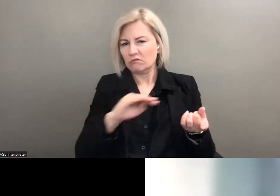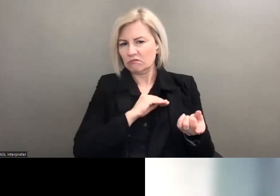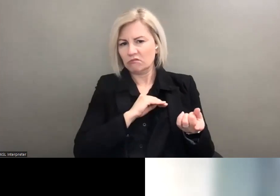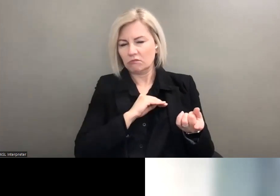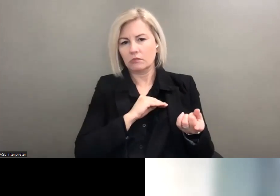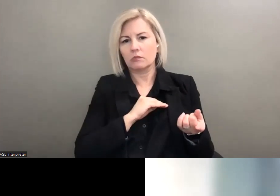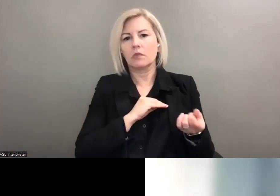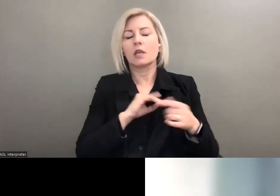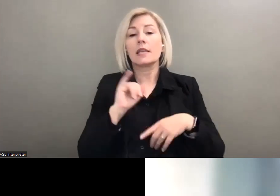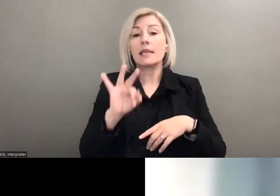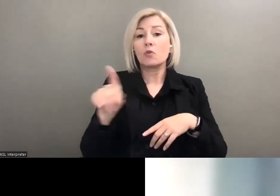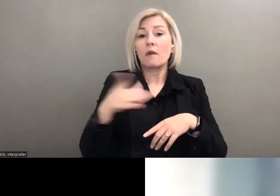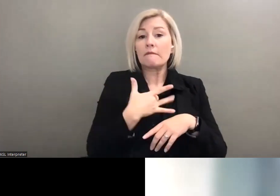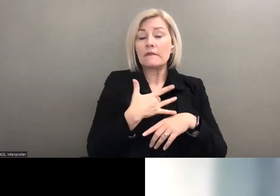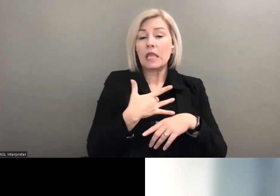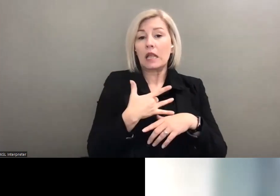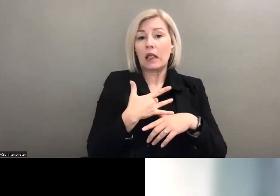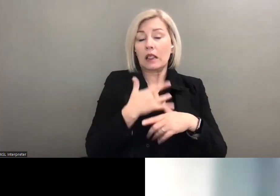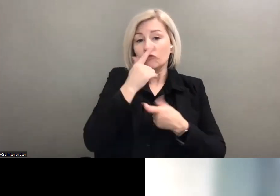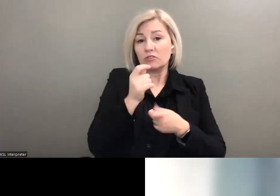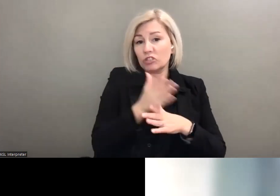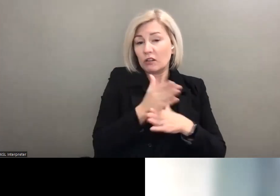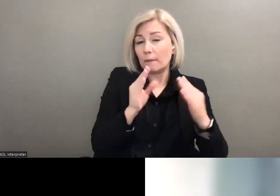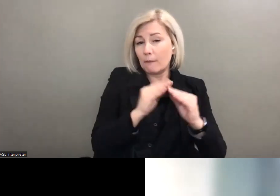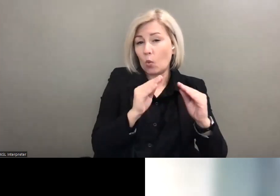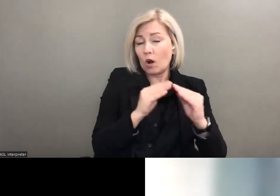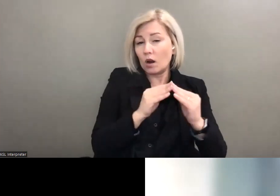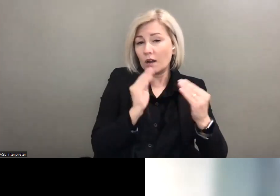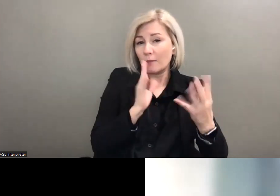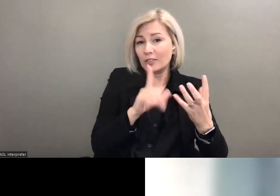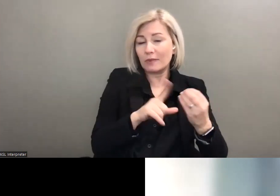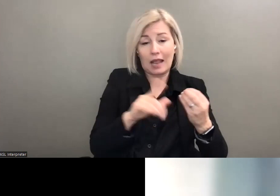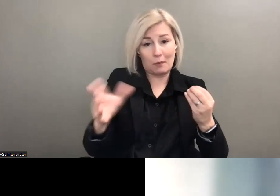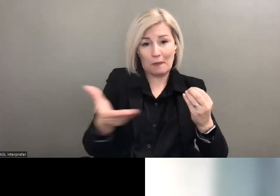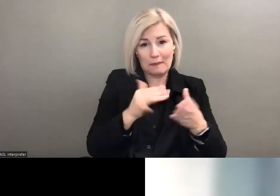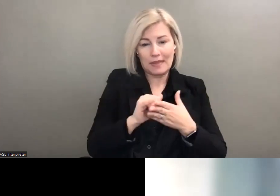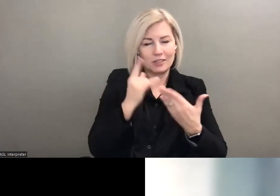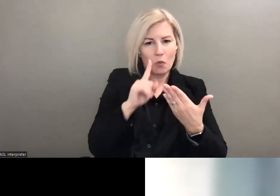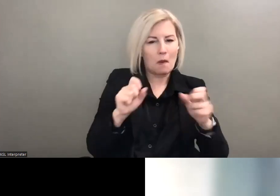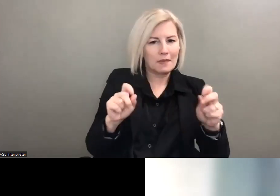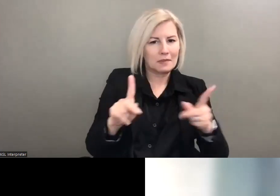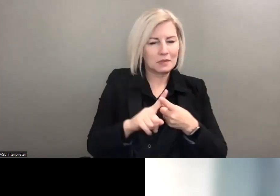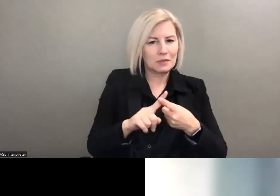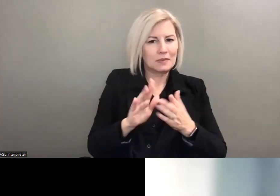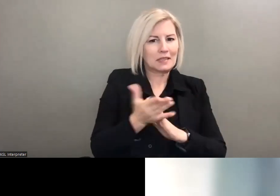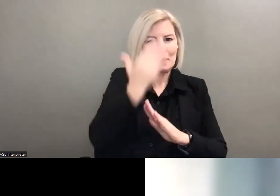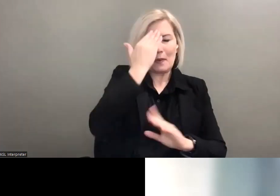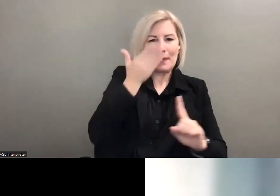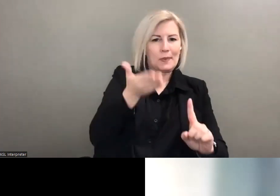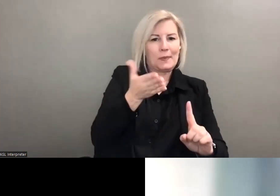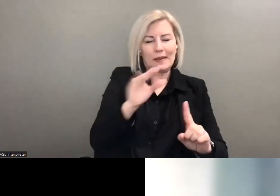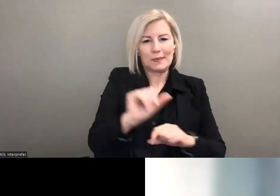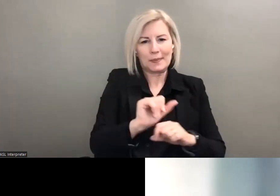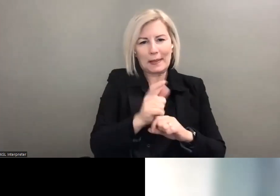you feel interested in sharing with us a little bit more context, I would welcome that, just for the opportunity to get to know you and your work a little